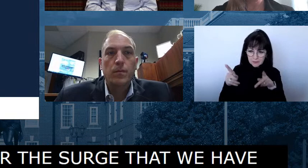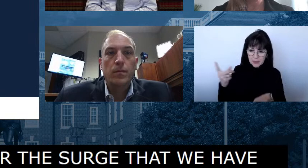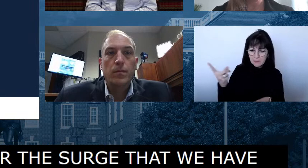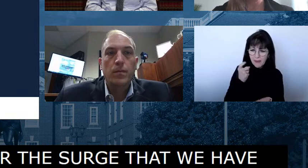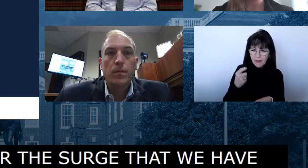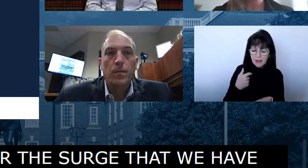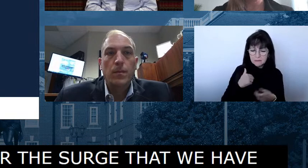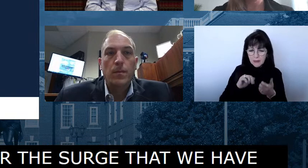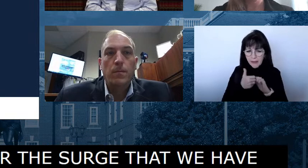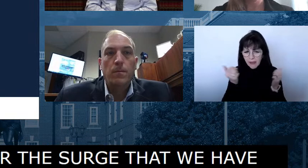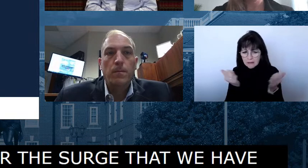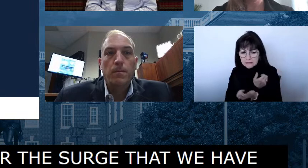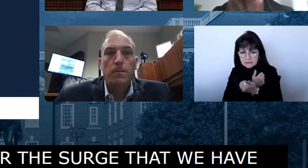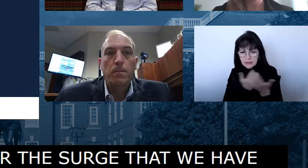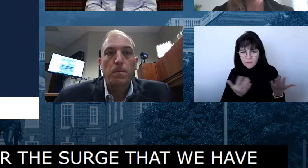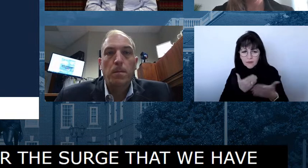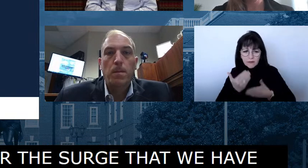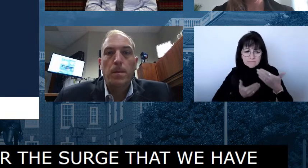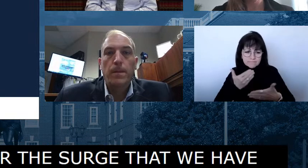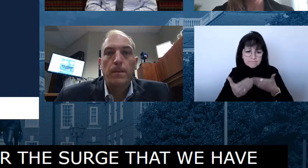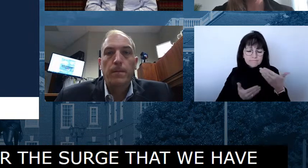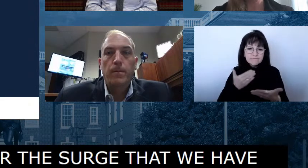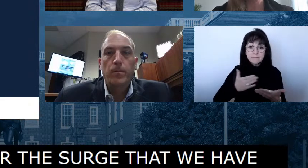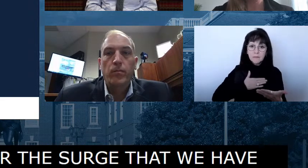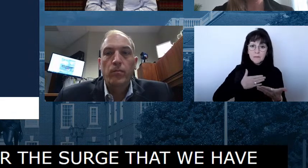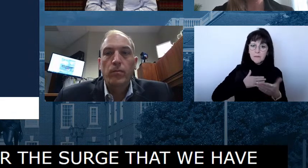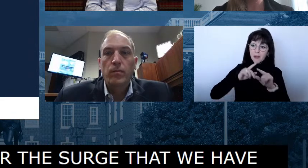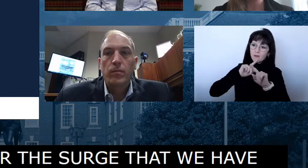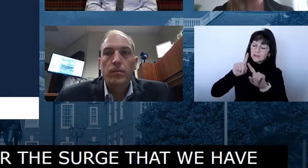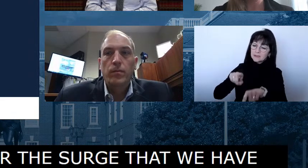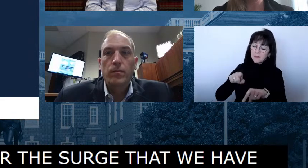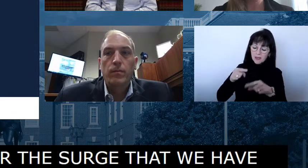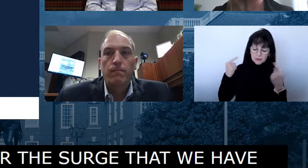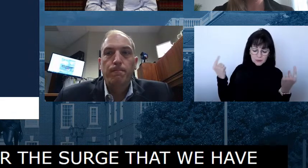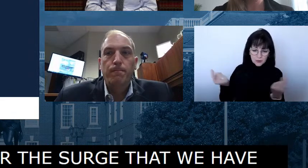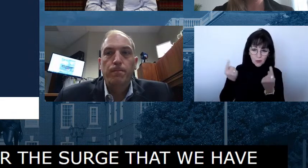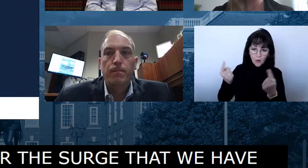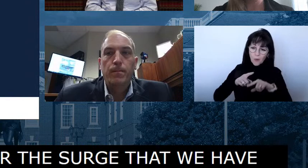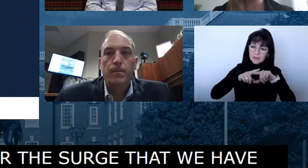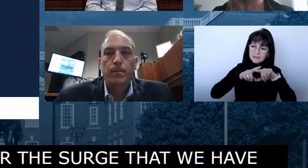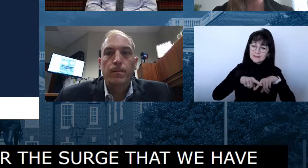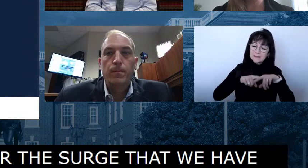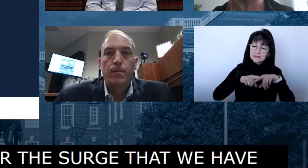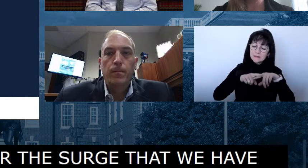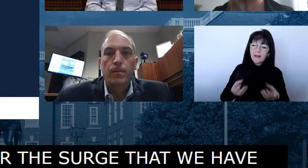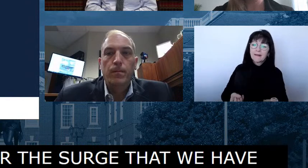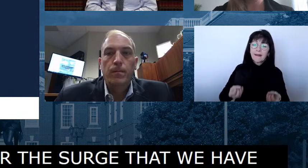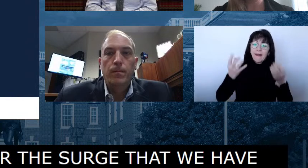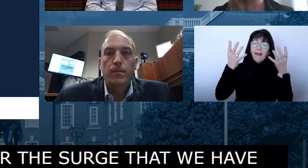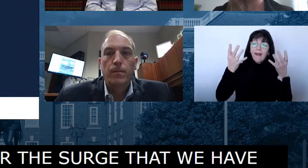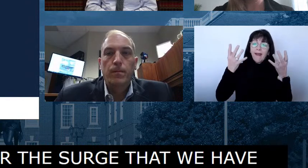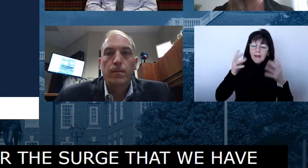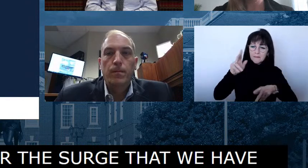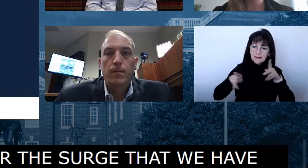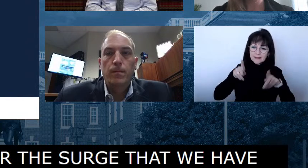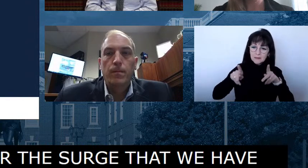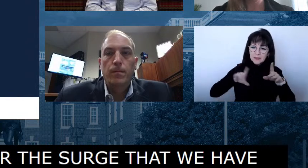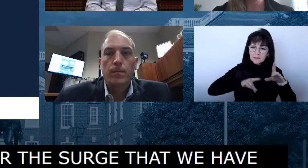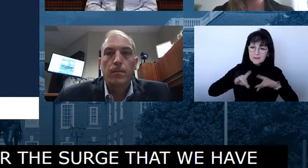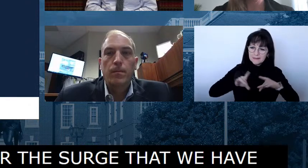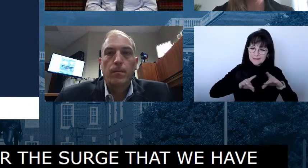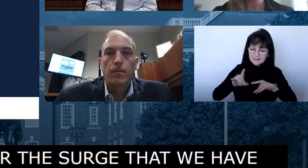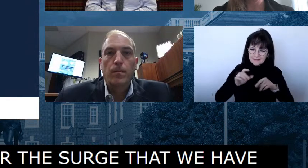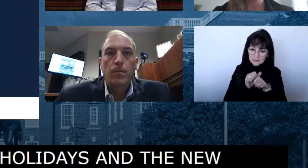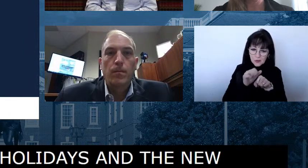things going? And my response is always dependent on how many positive cases we have on a